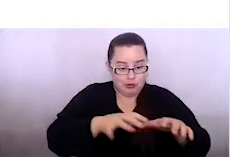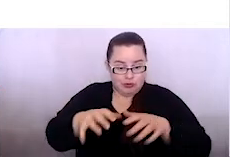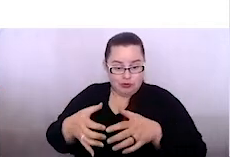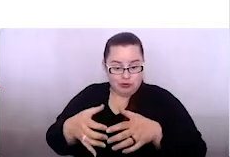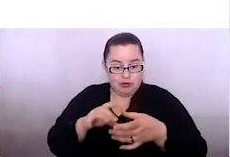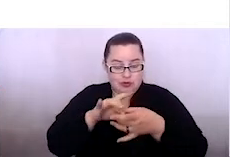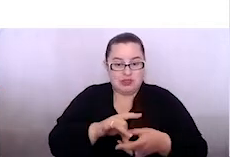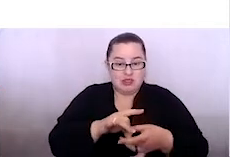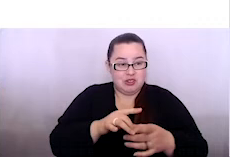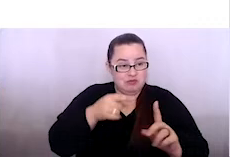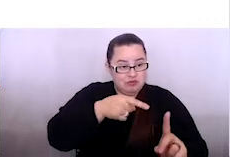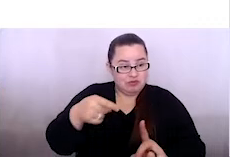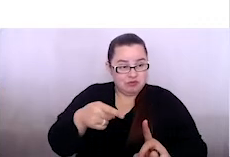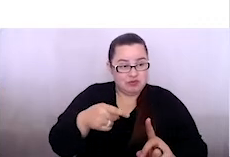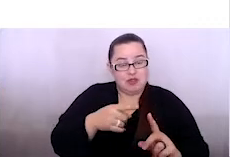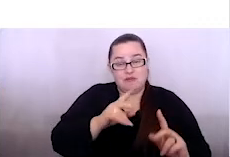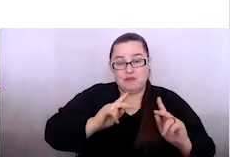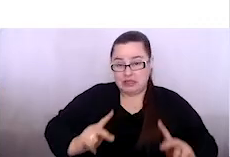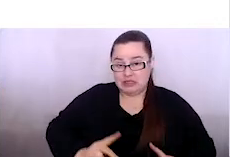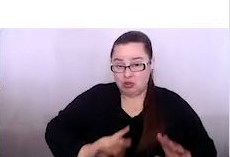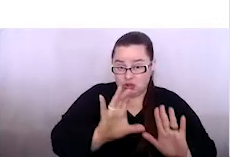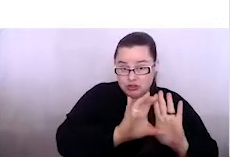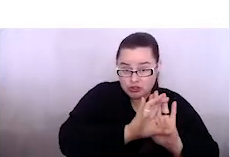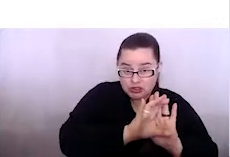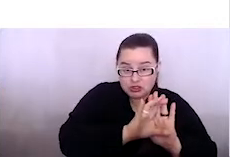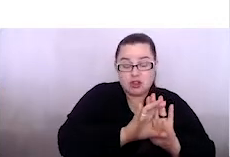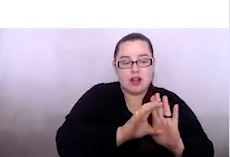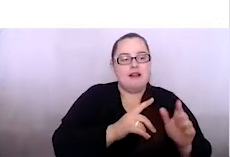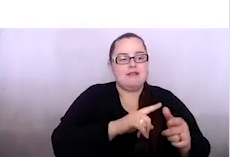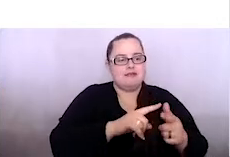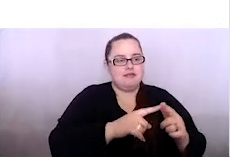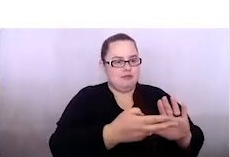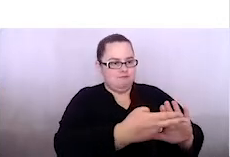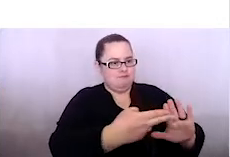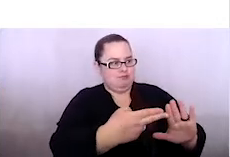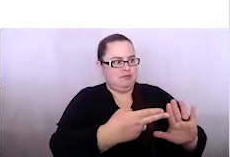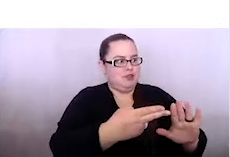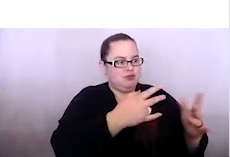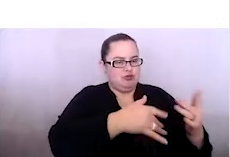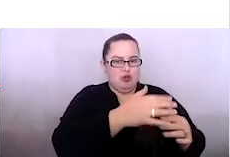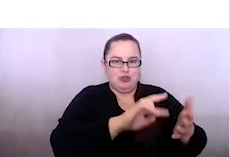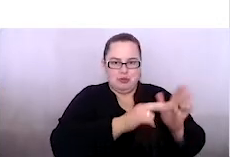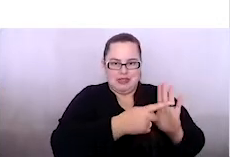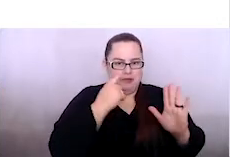sets of physical characteristics and the process of ascribing social meaning to those groups.